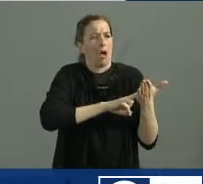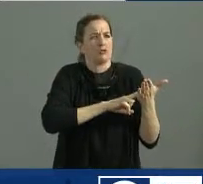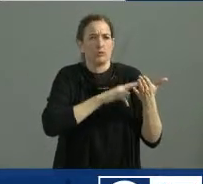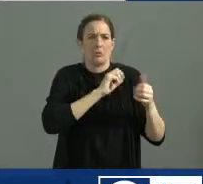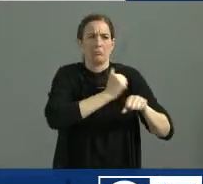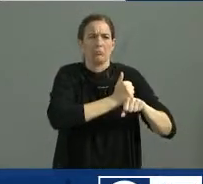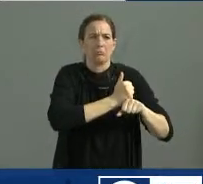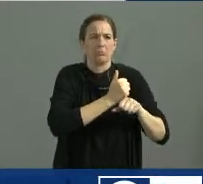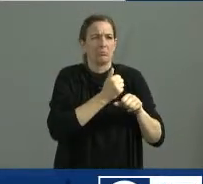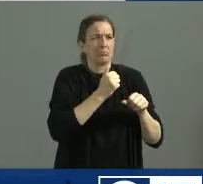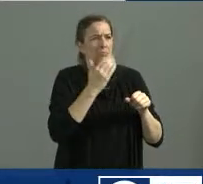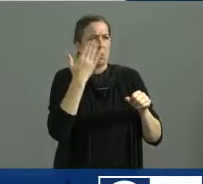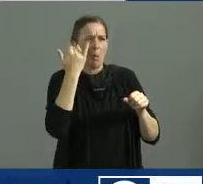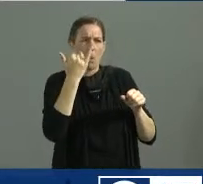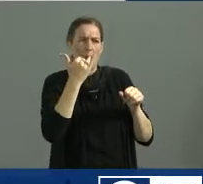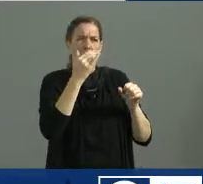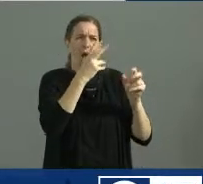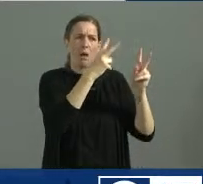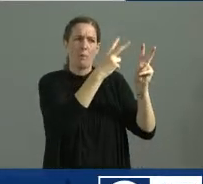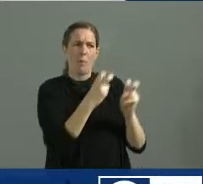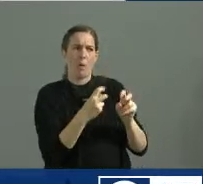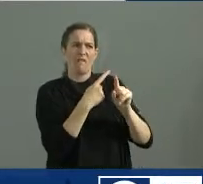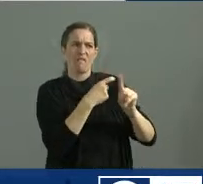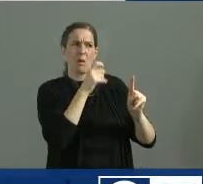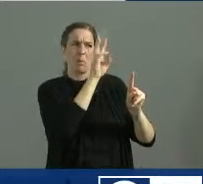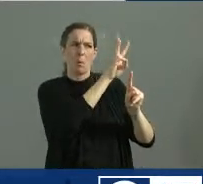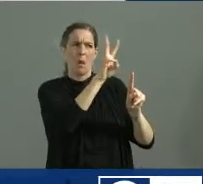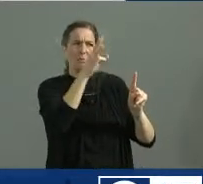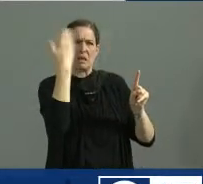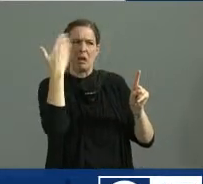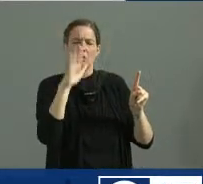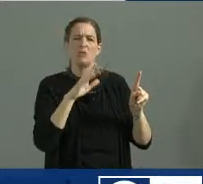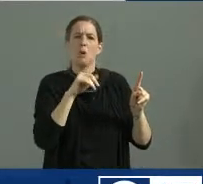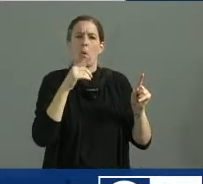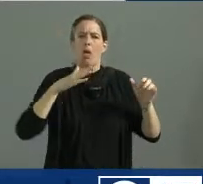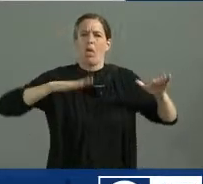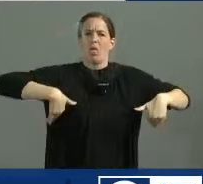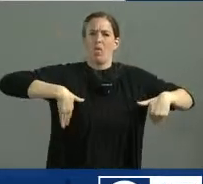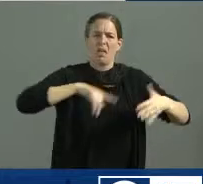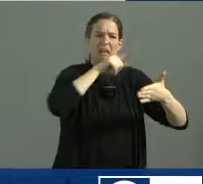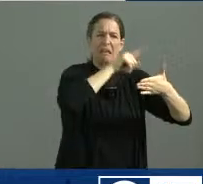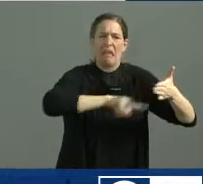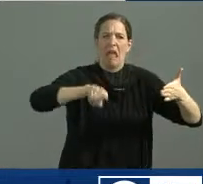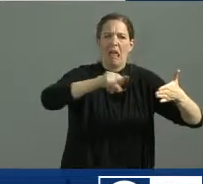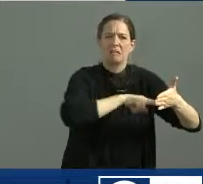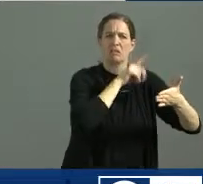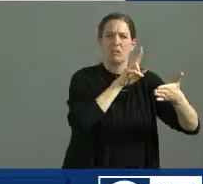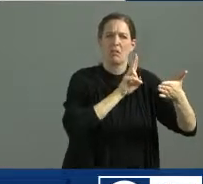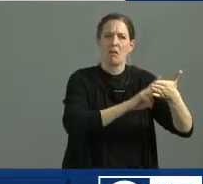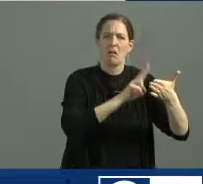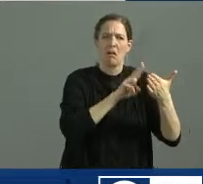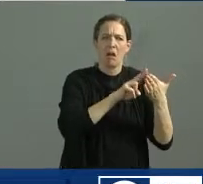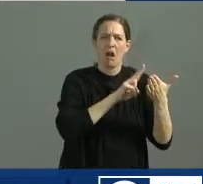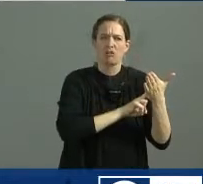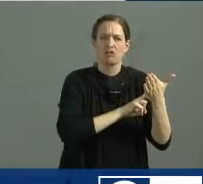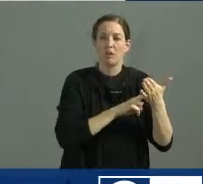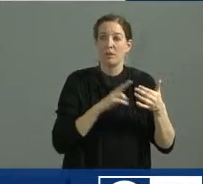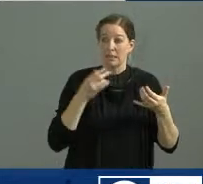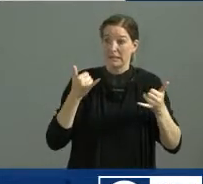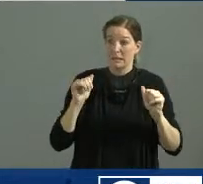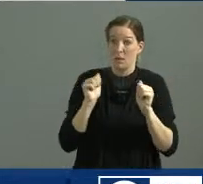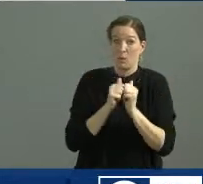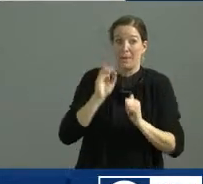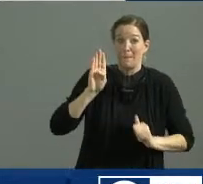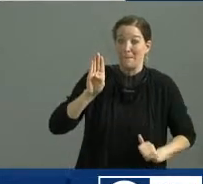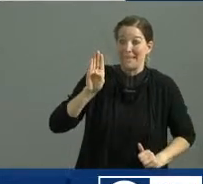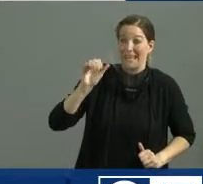We have not canceled or inactivated that contract. Is the contract still in effect with PAE? It should be,